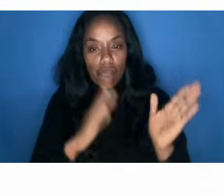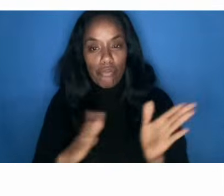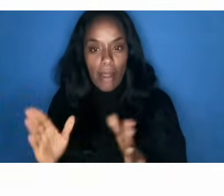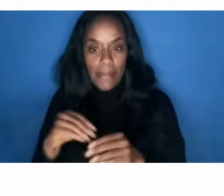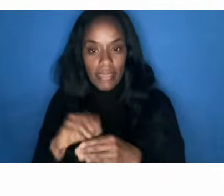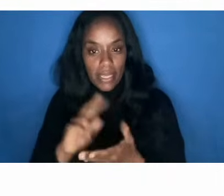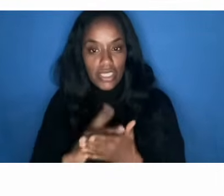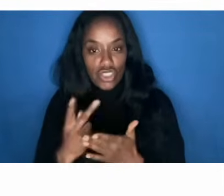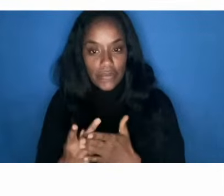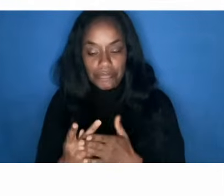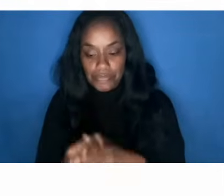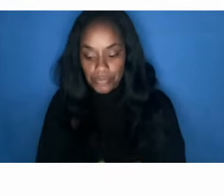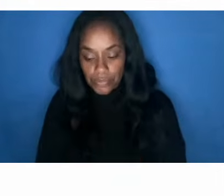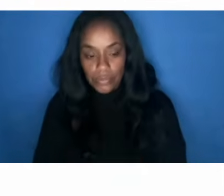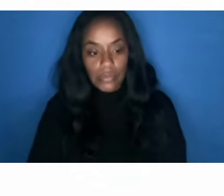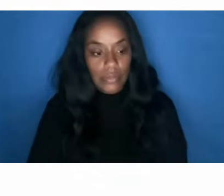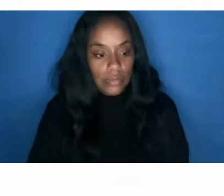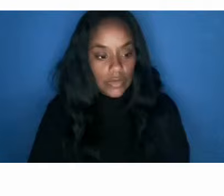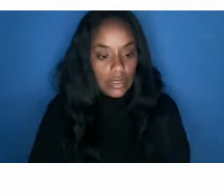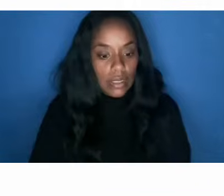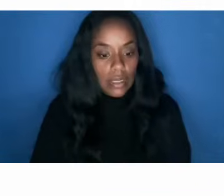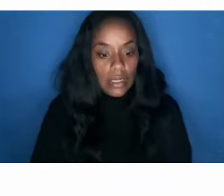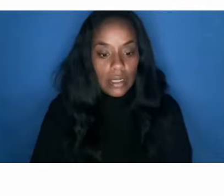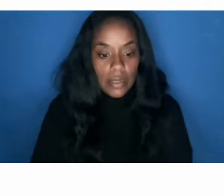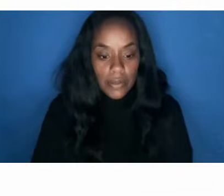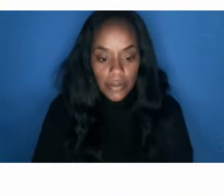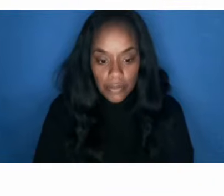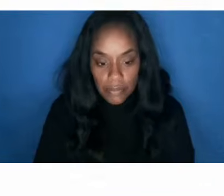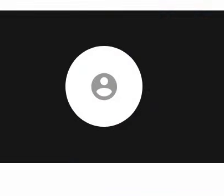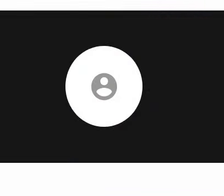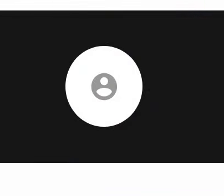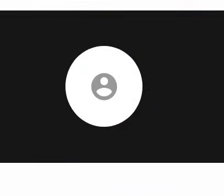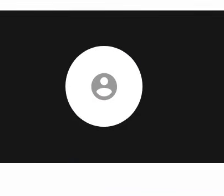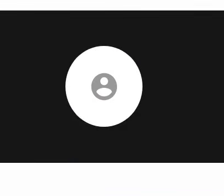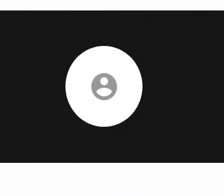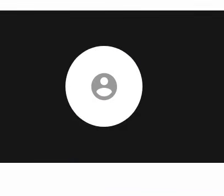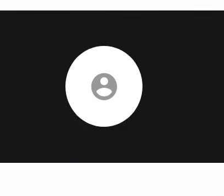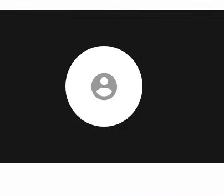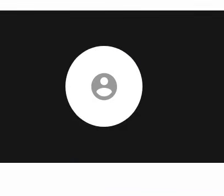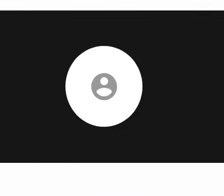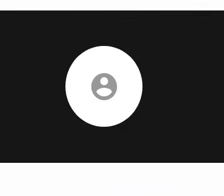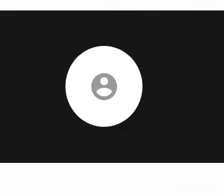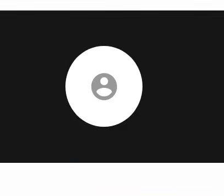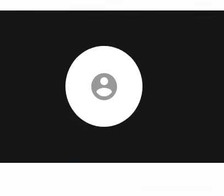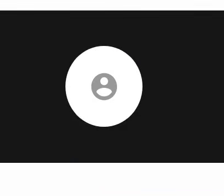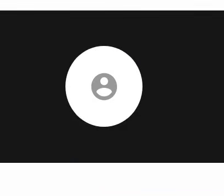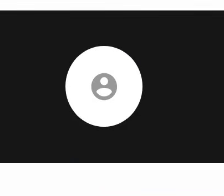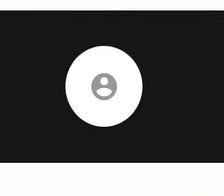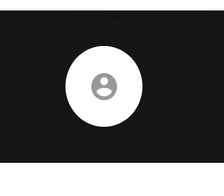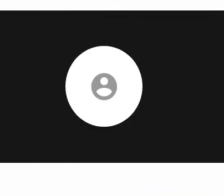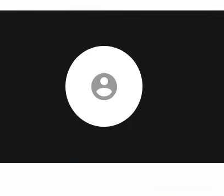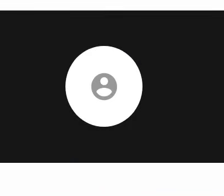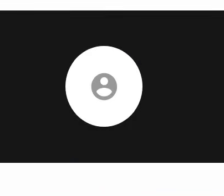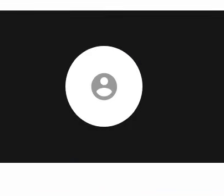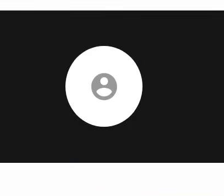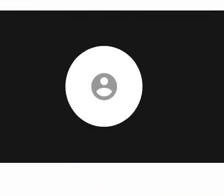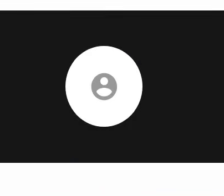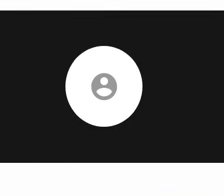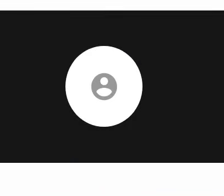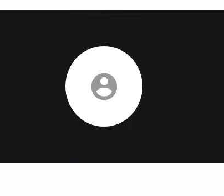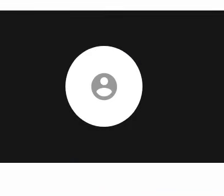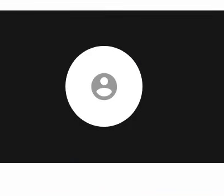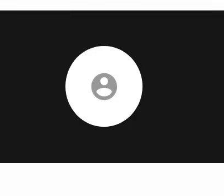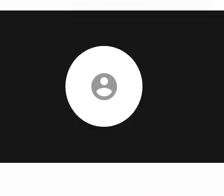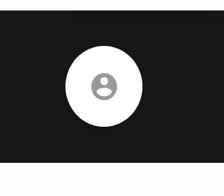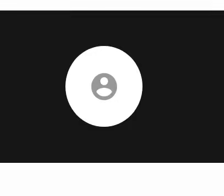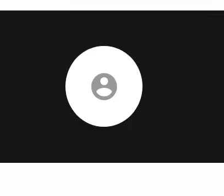Yeah, and I know we're going to be sharing some tips in the next virtual community roundtable on